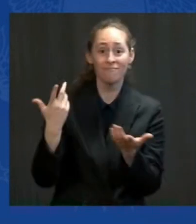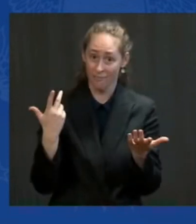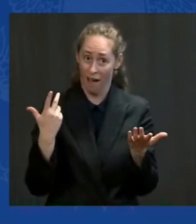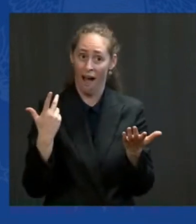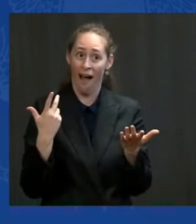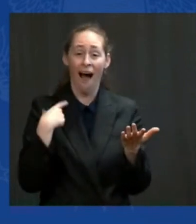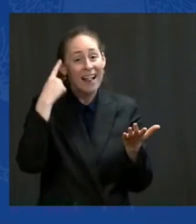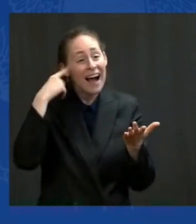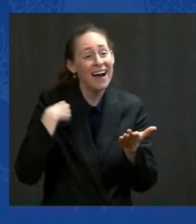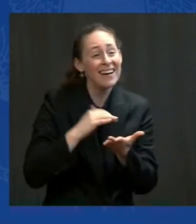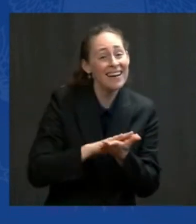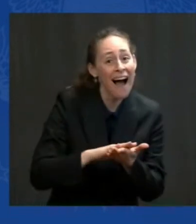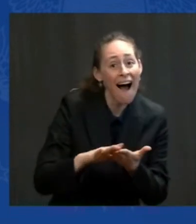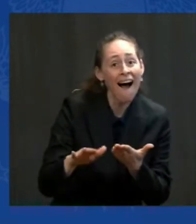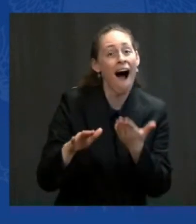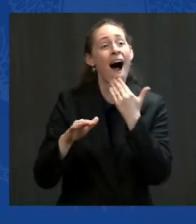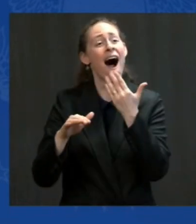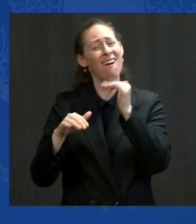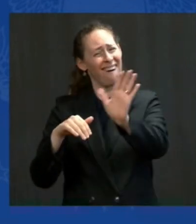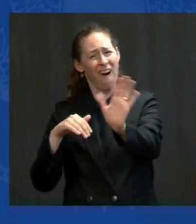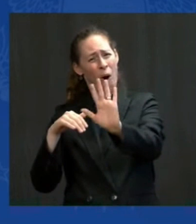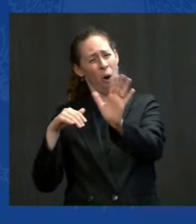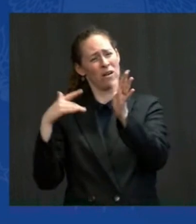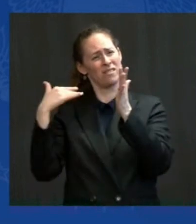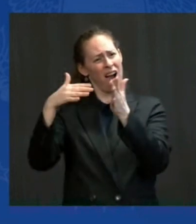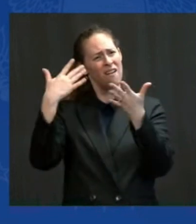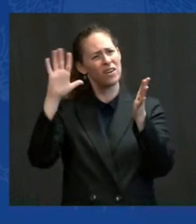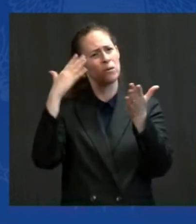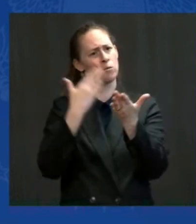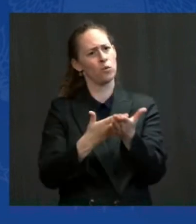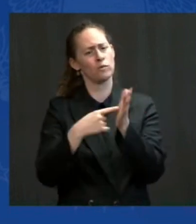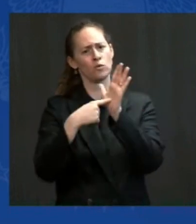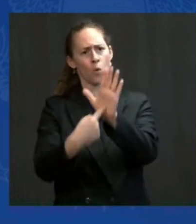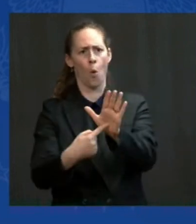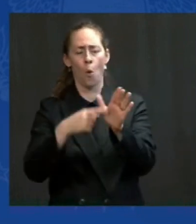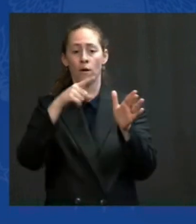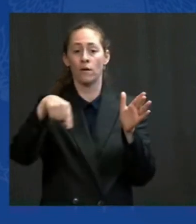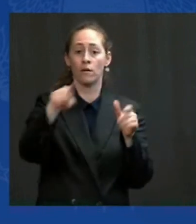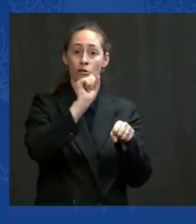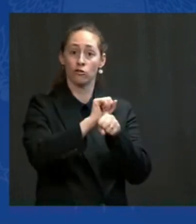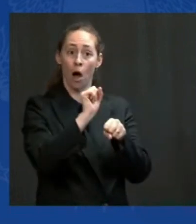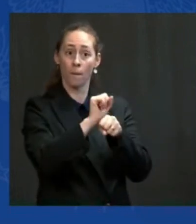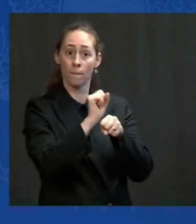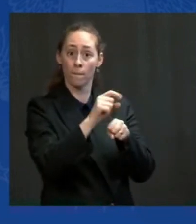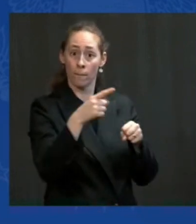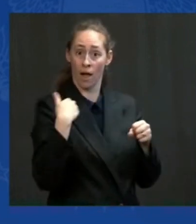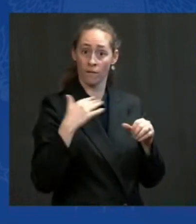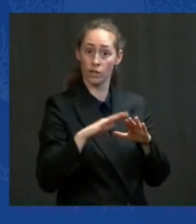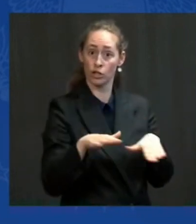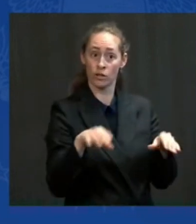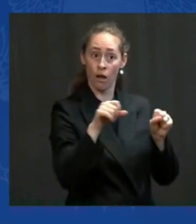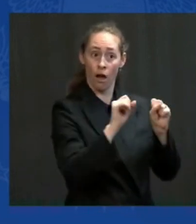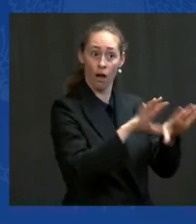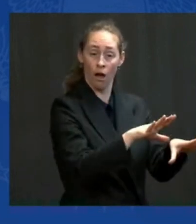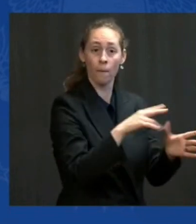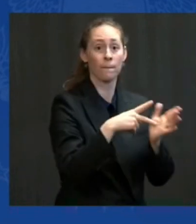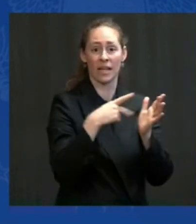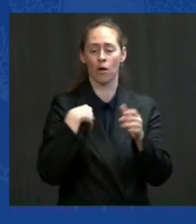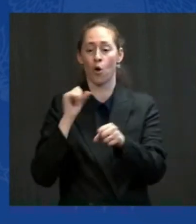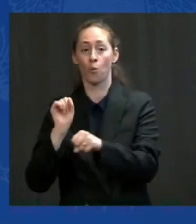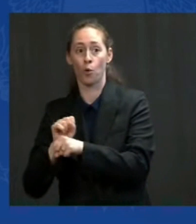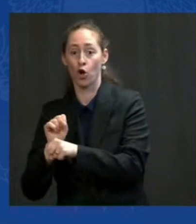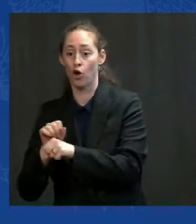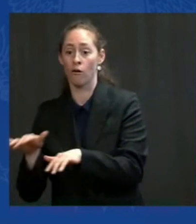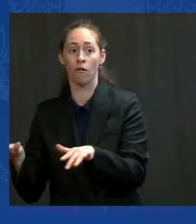show when there is an on-site child care center, businesses have less employee turnover, less absenteeism, and higher